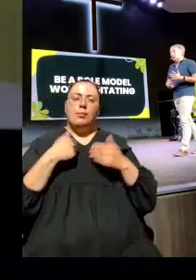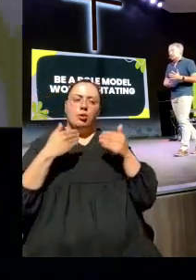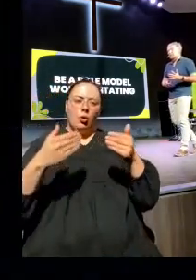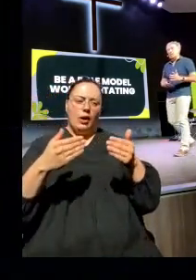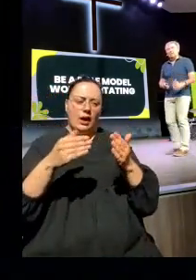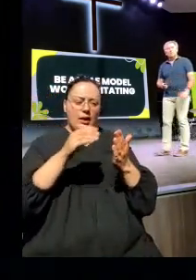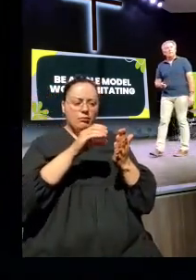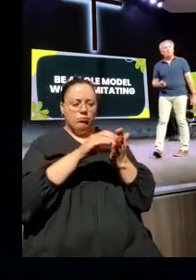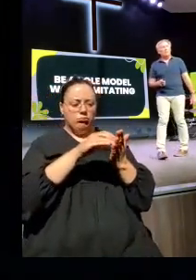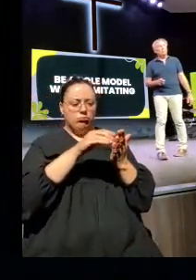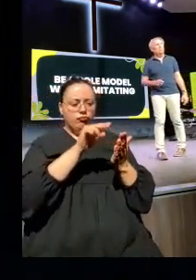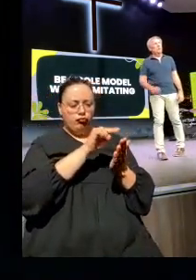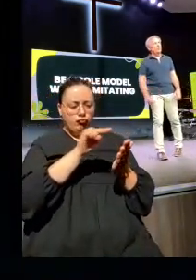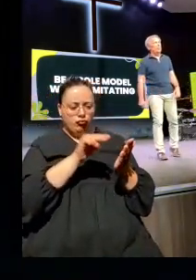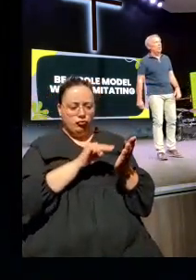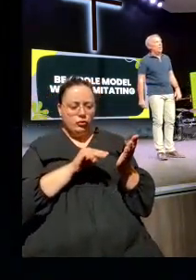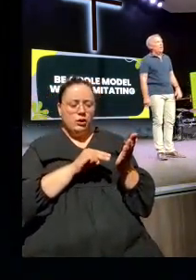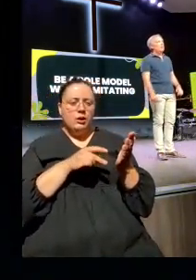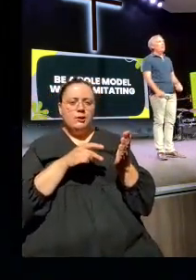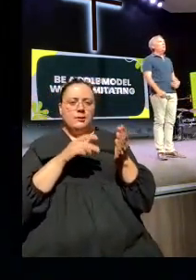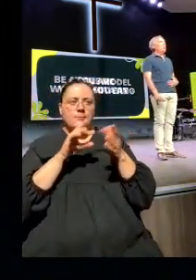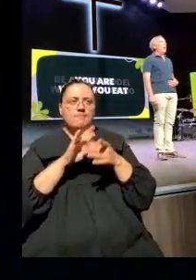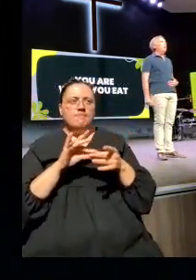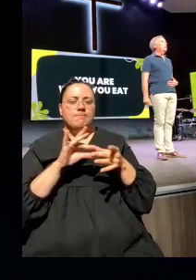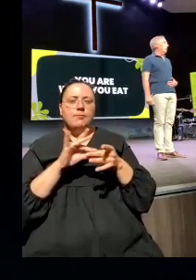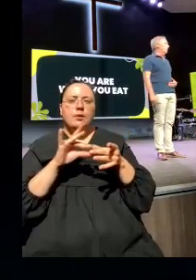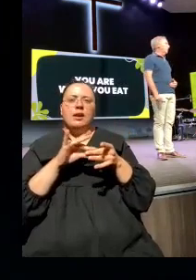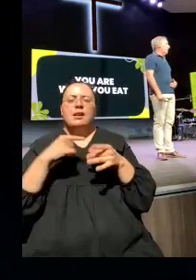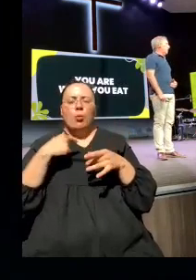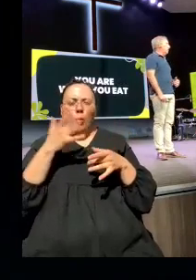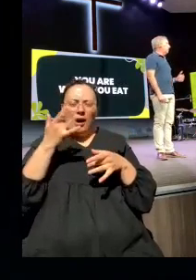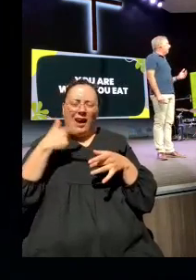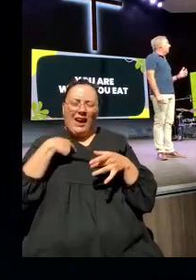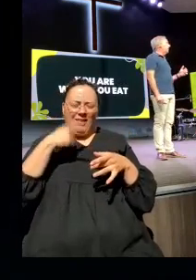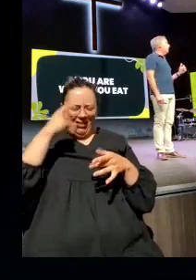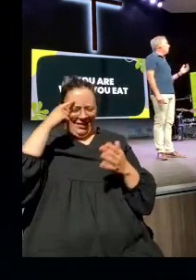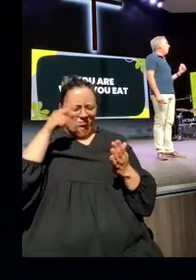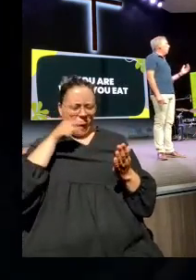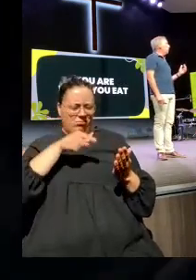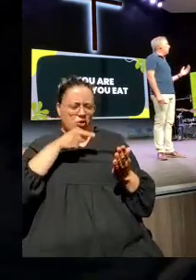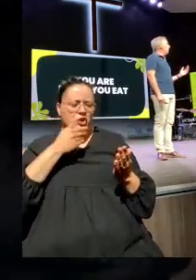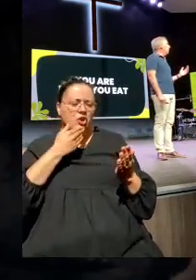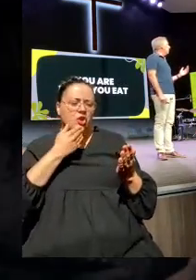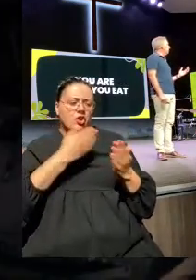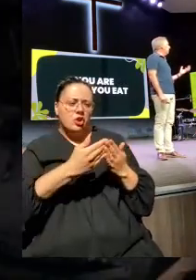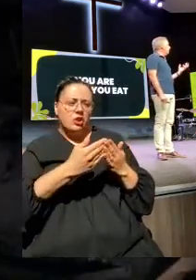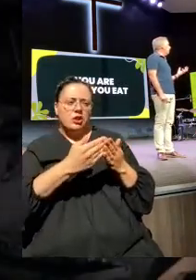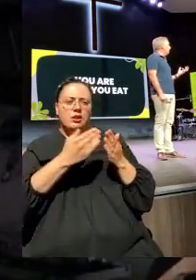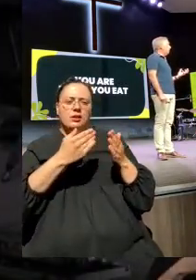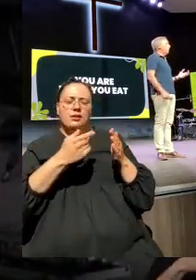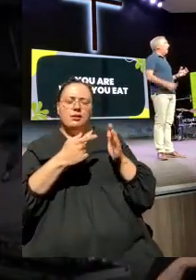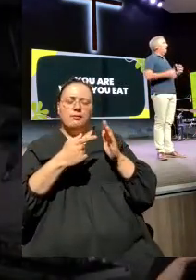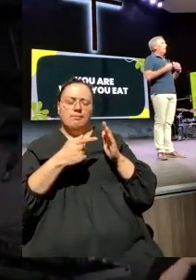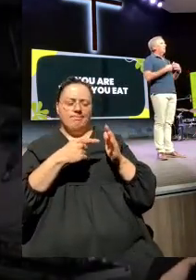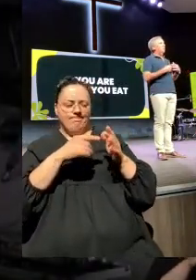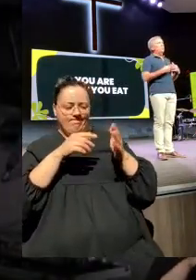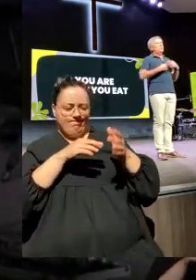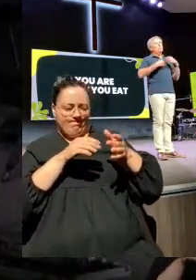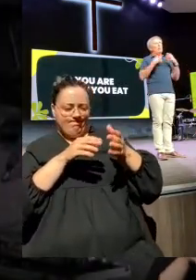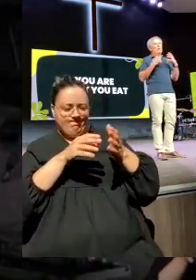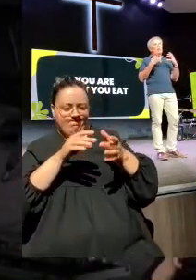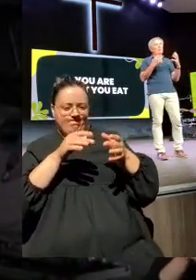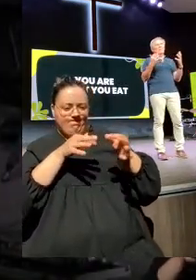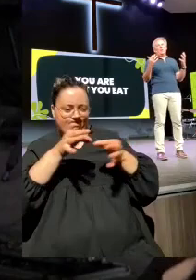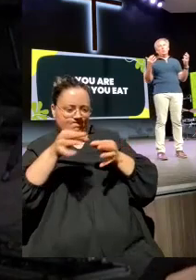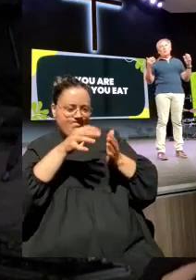has a lot to say about role modeling. It's going to challenge us. You know this idea, you are what you eat, right? Which you put into your body, influences your body